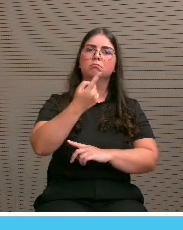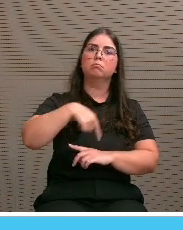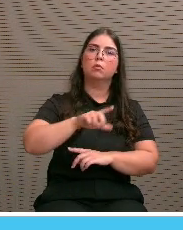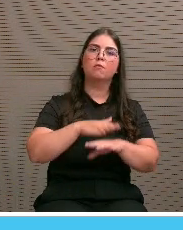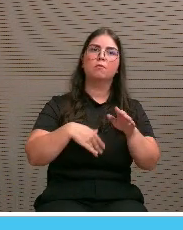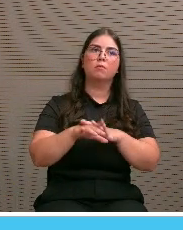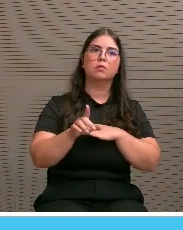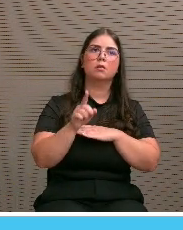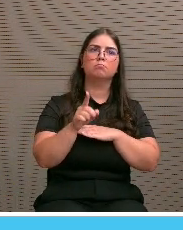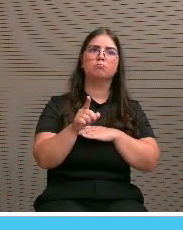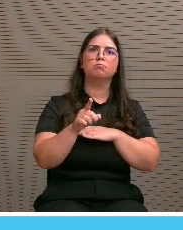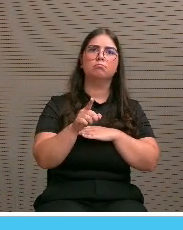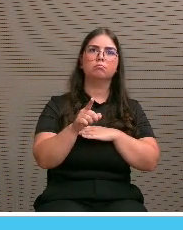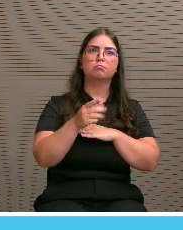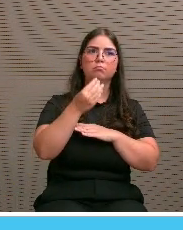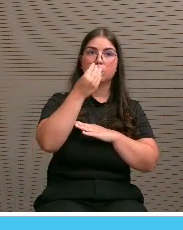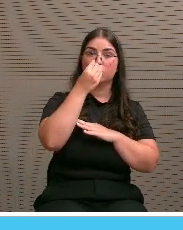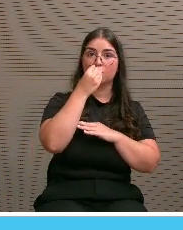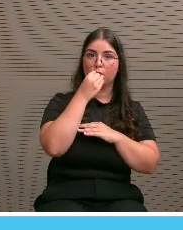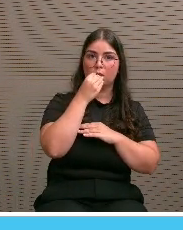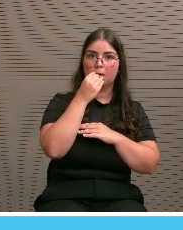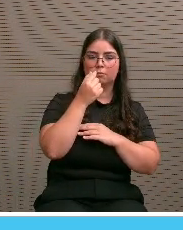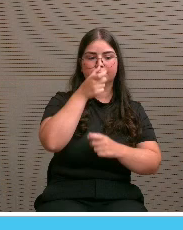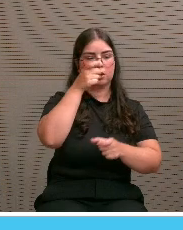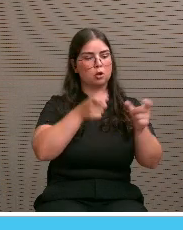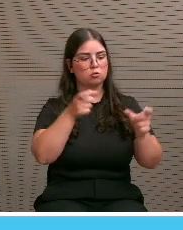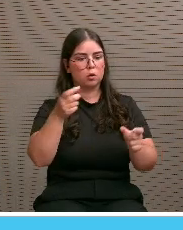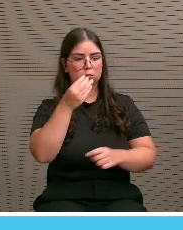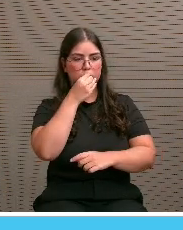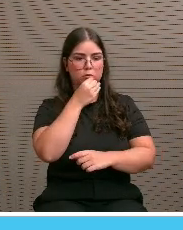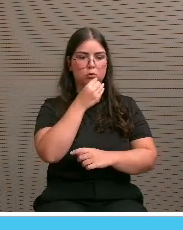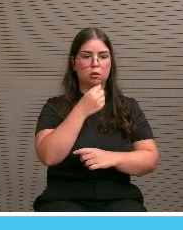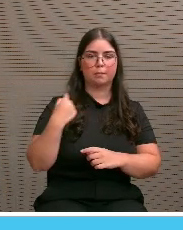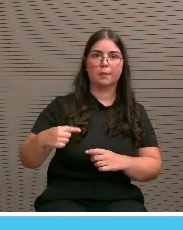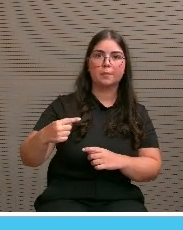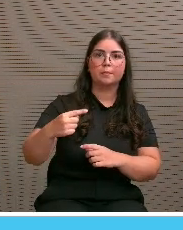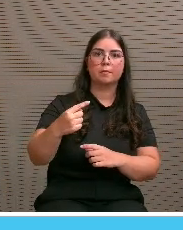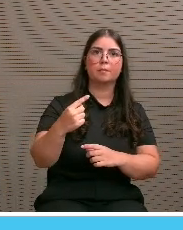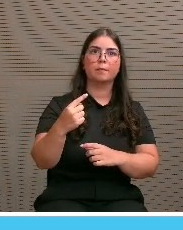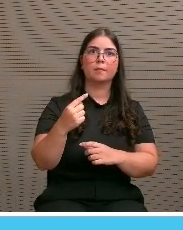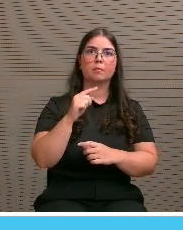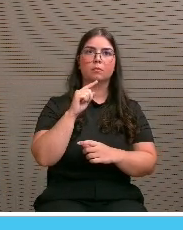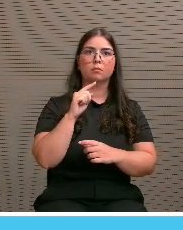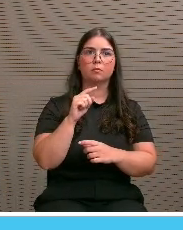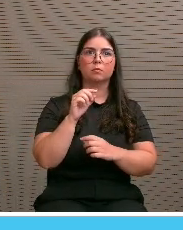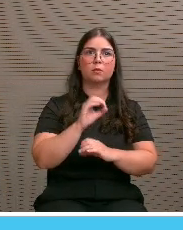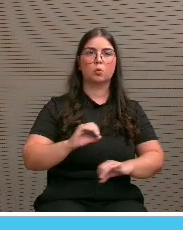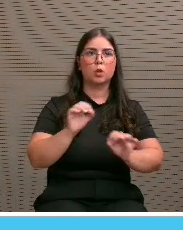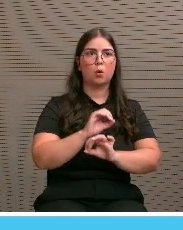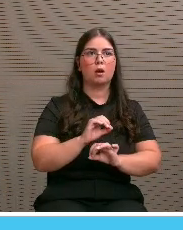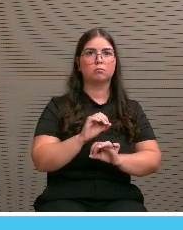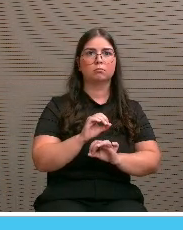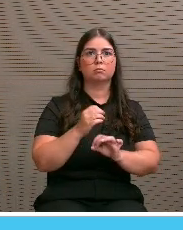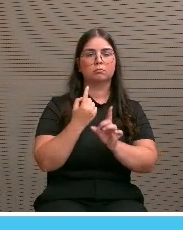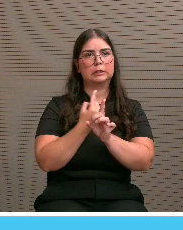the food that these people consume, which doesn't produce the beta carotene needed to make vitamin A